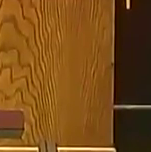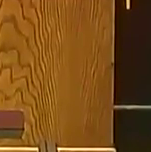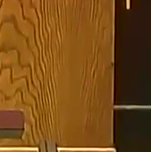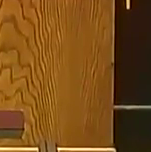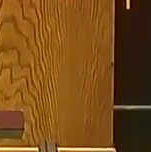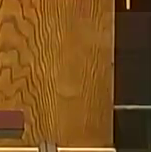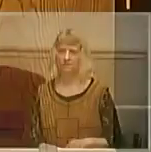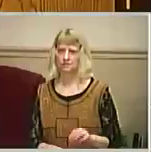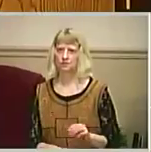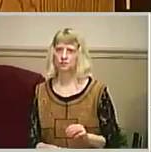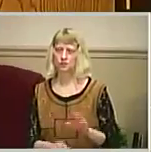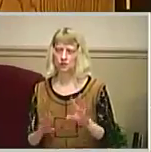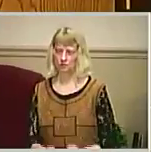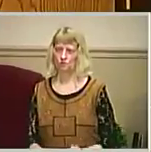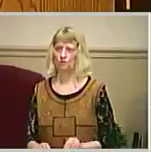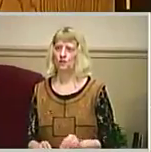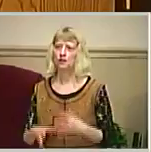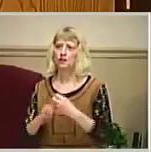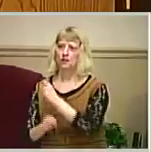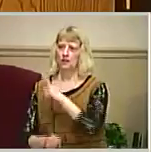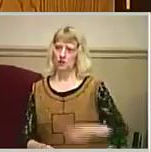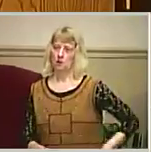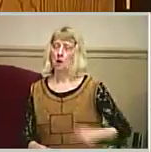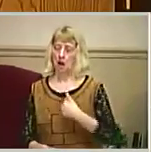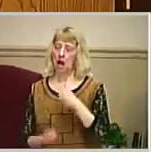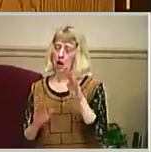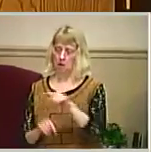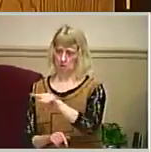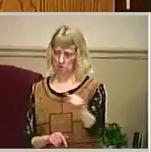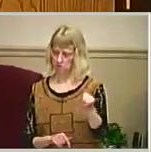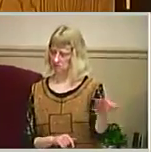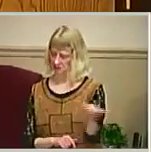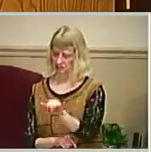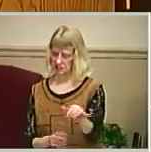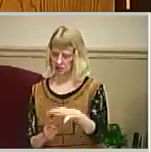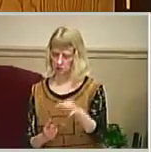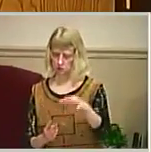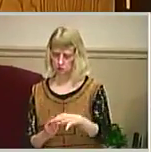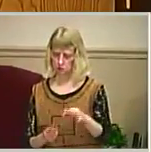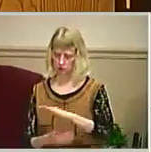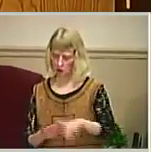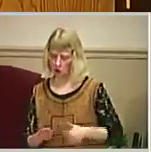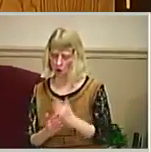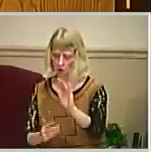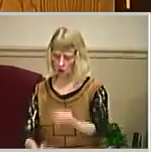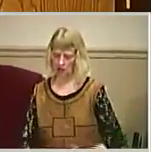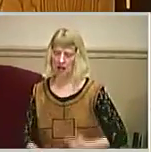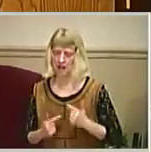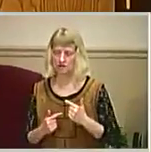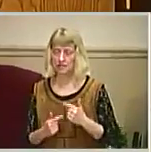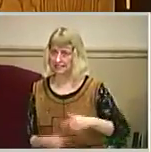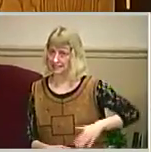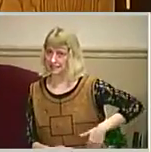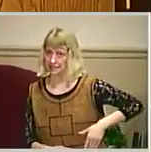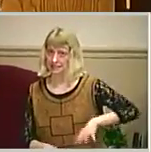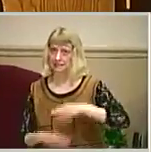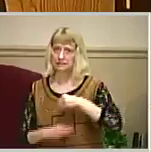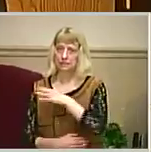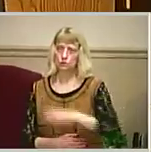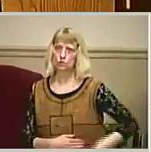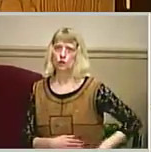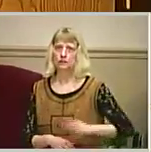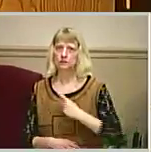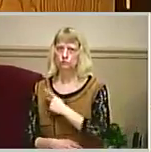the Lord. And I trust that you will make that your choice in every aspect of your life. If you've not yet trusted